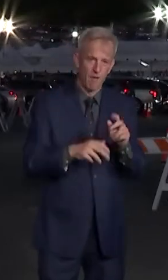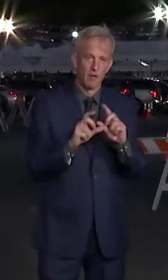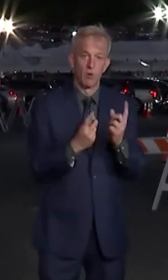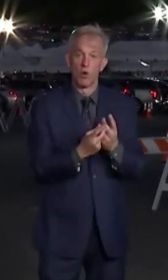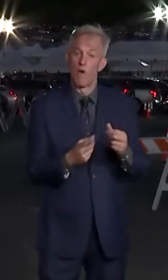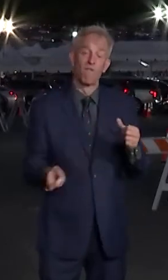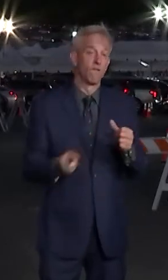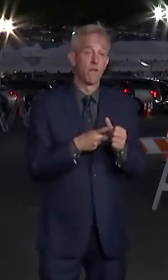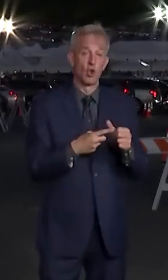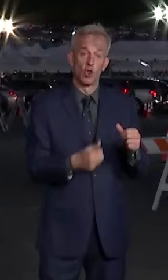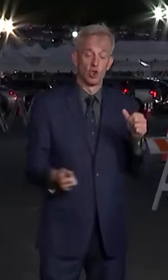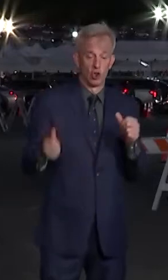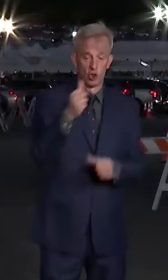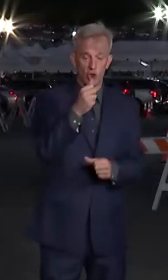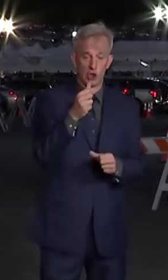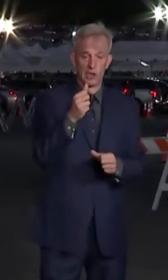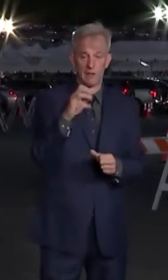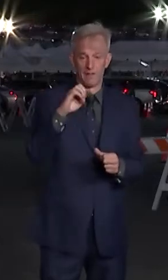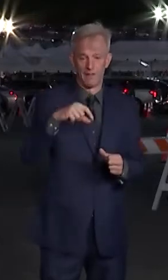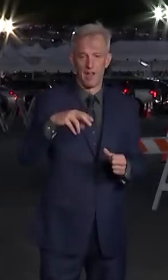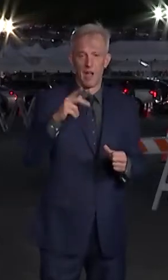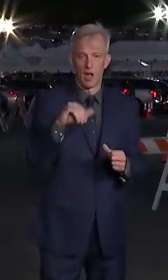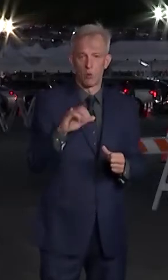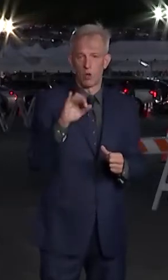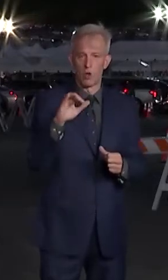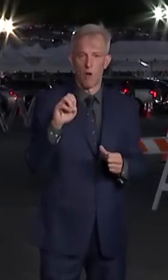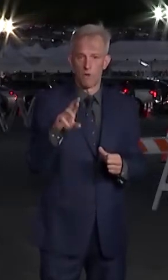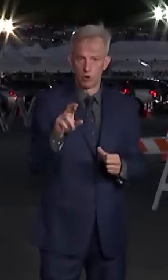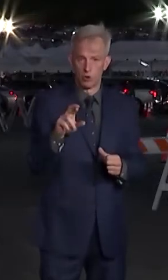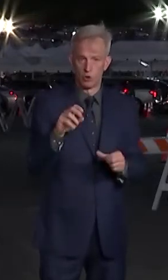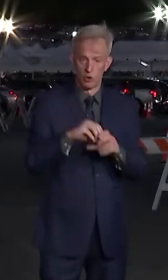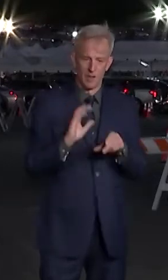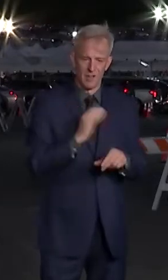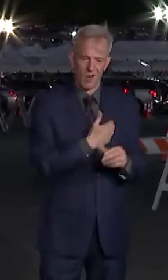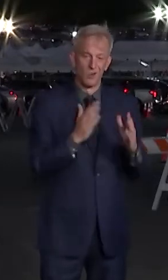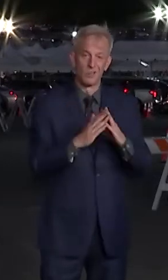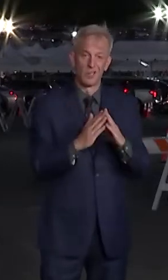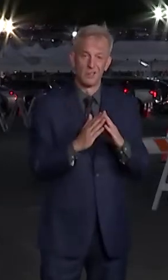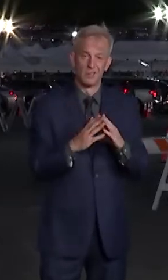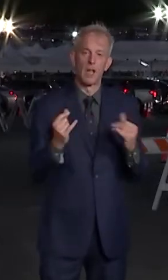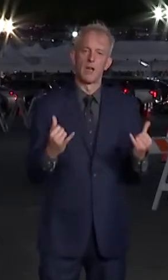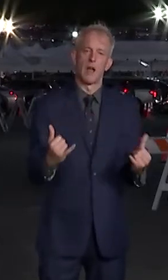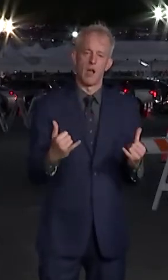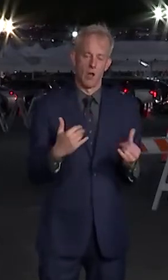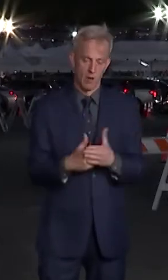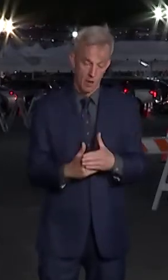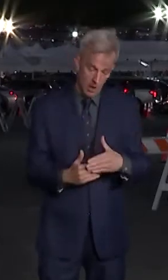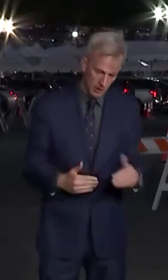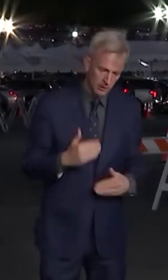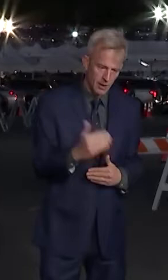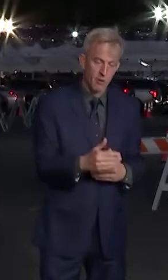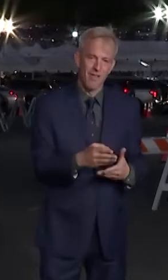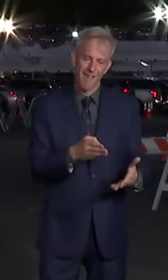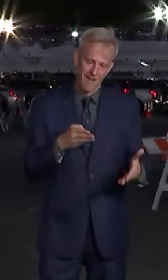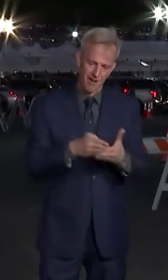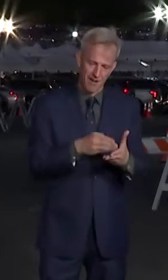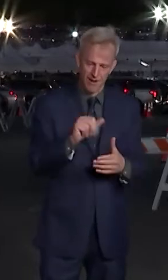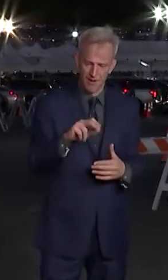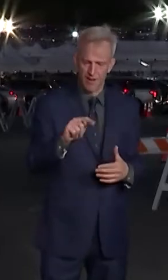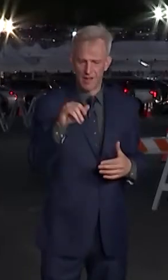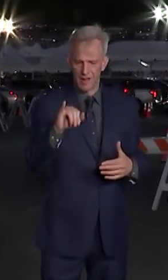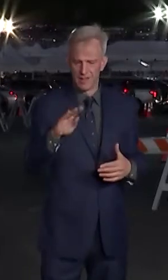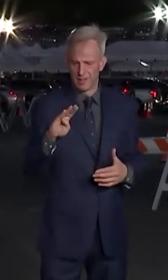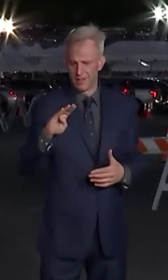equity officer, Brenda Shockley of our city. And now we're taking the next step, the Anti-Bias Learning for Employees,